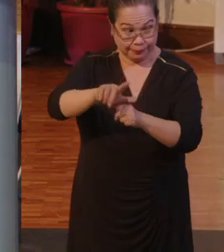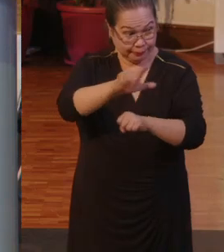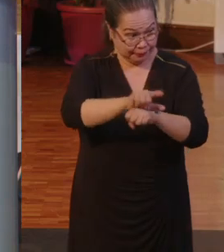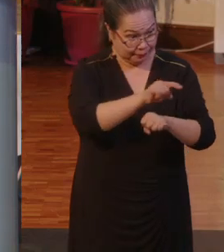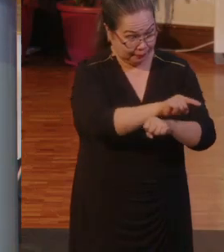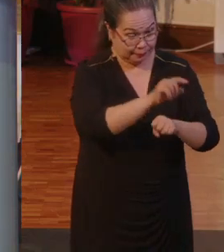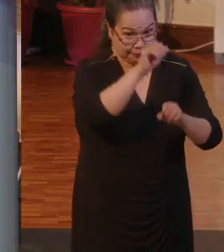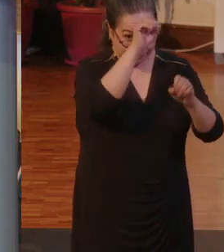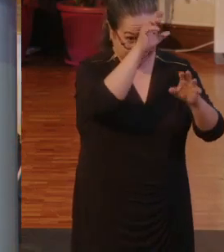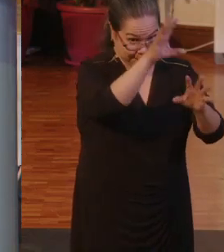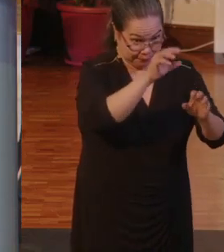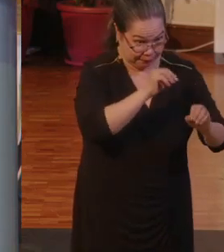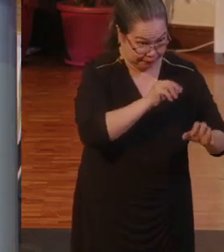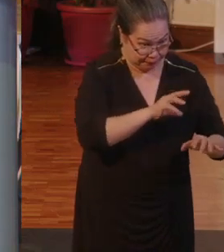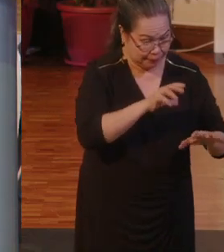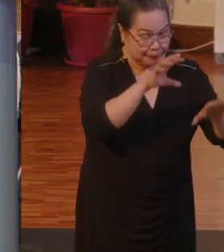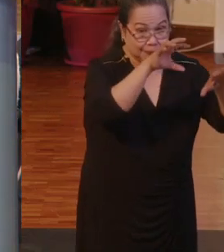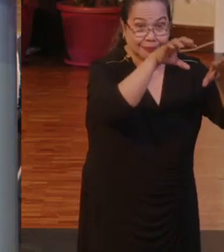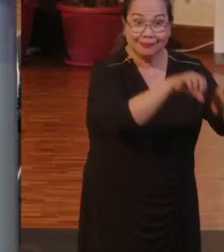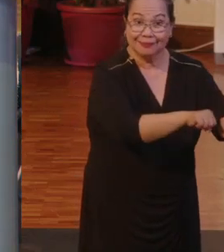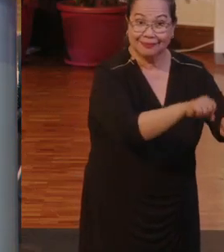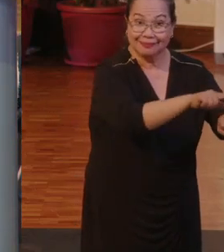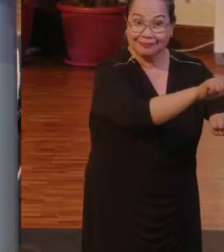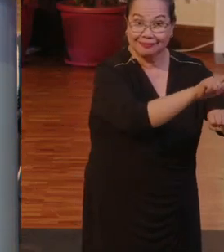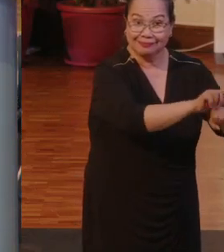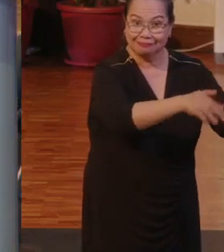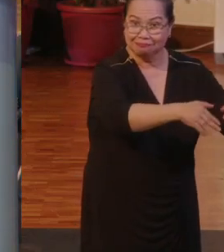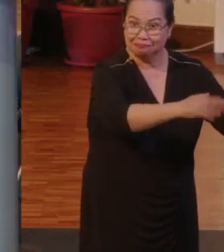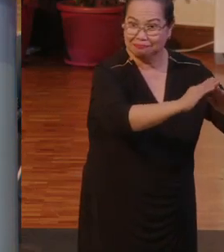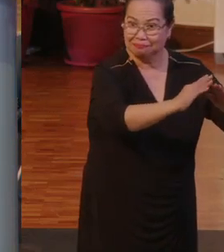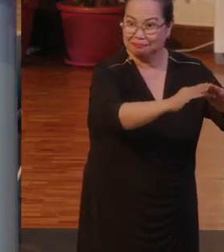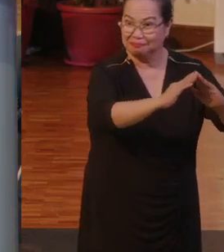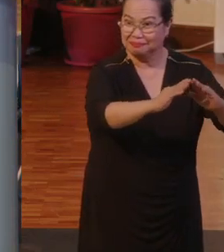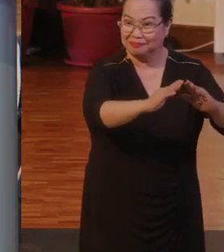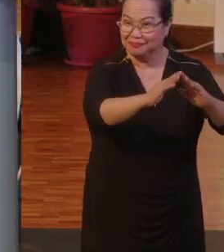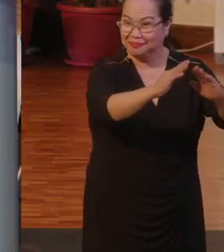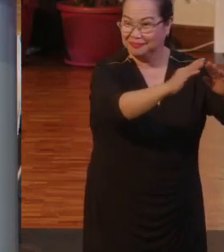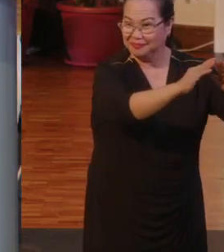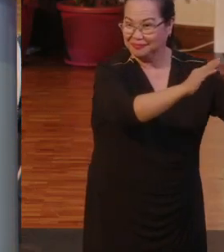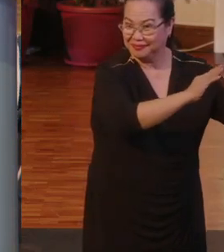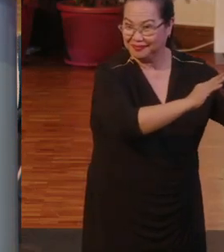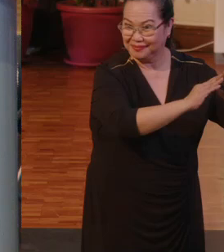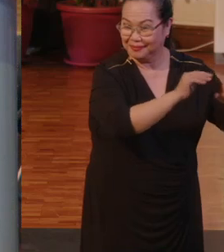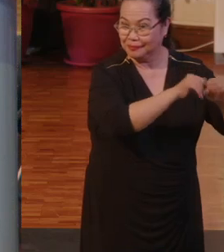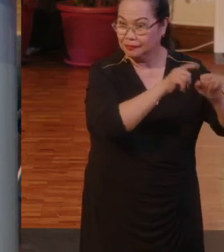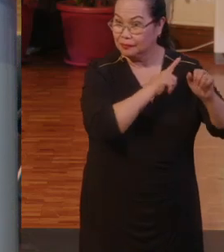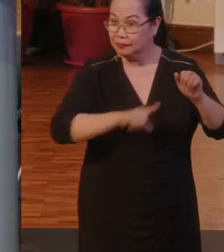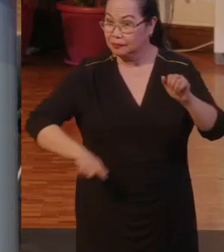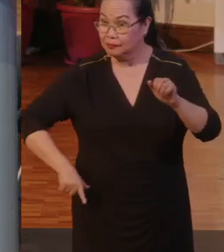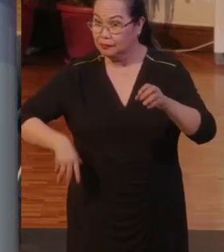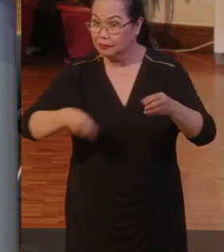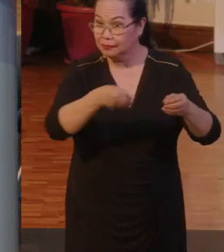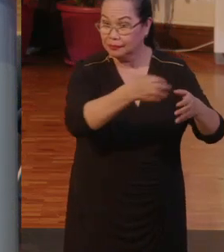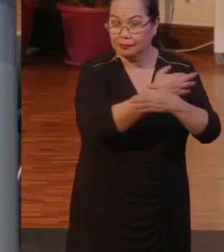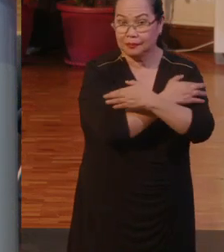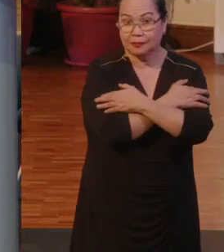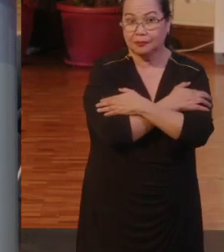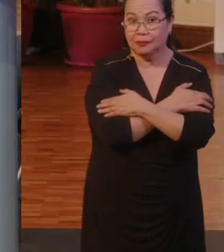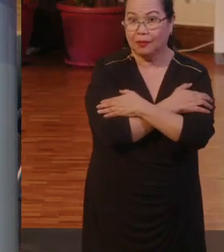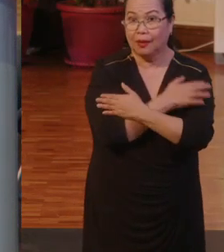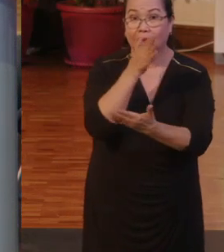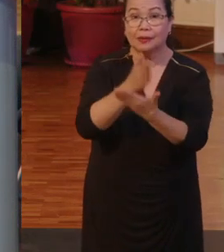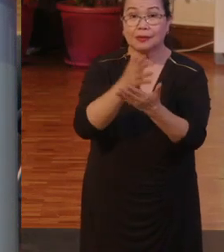fathers. And they took possession of it and they settled there. And the Lord gave them rest on every side,